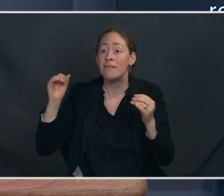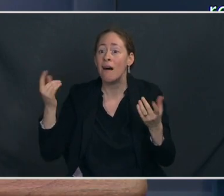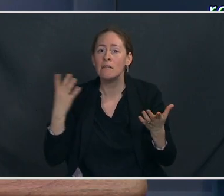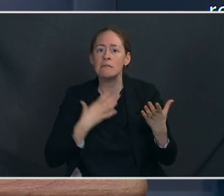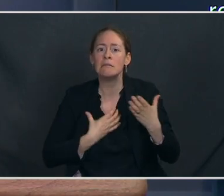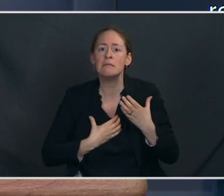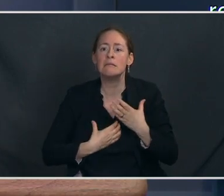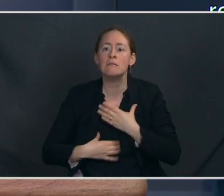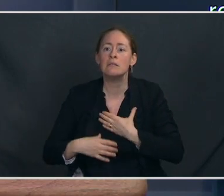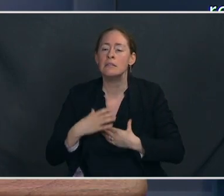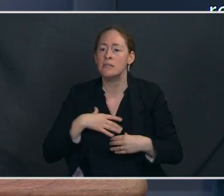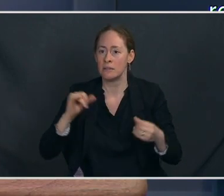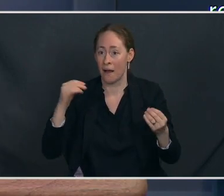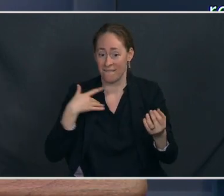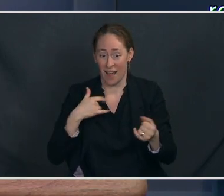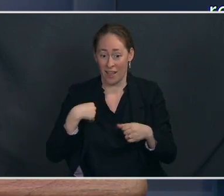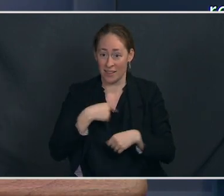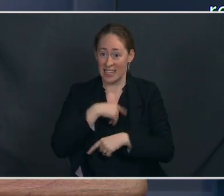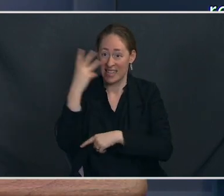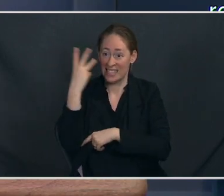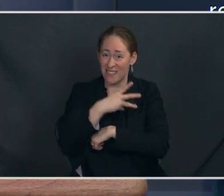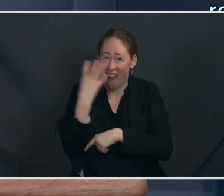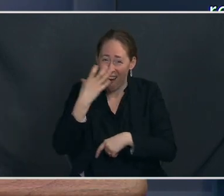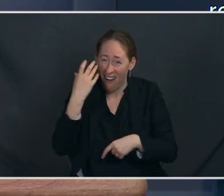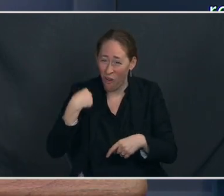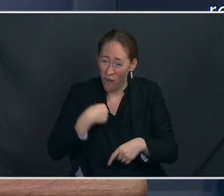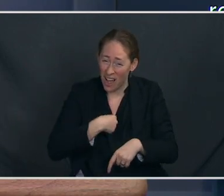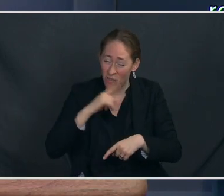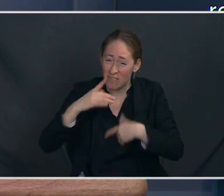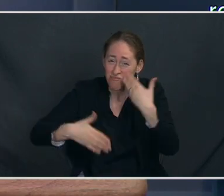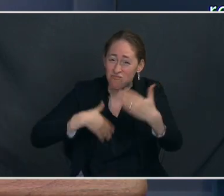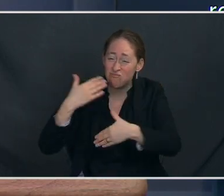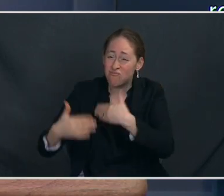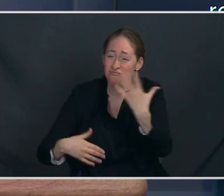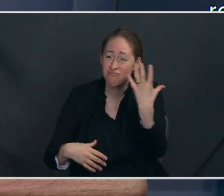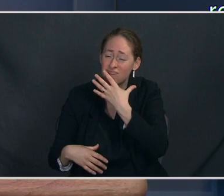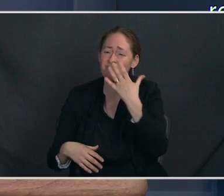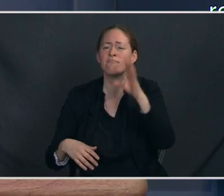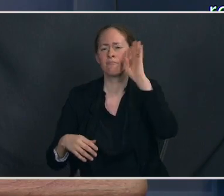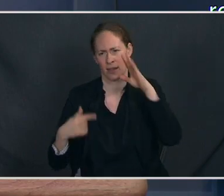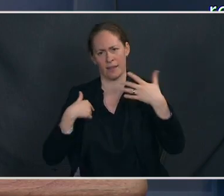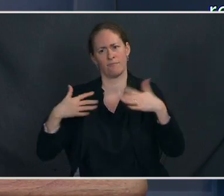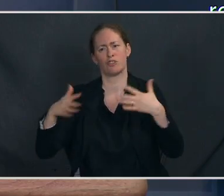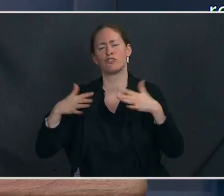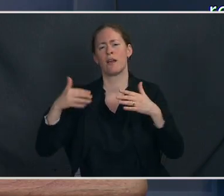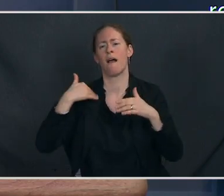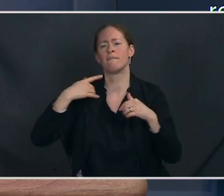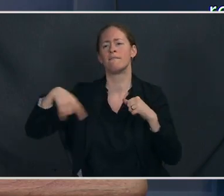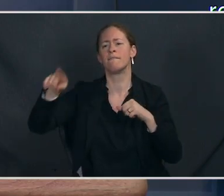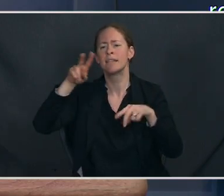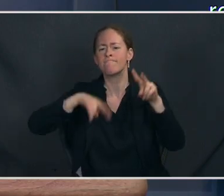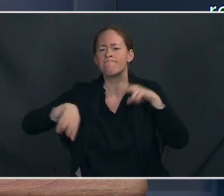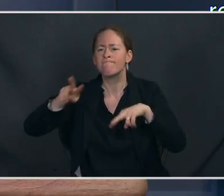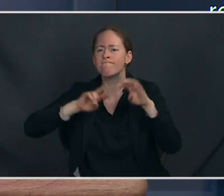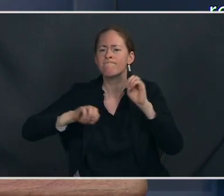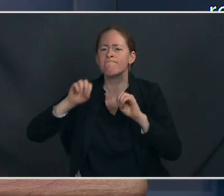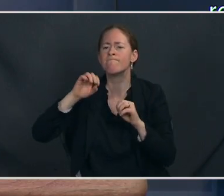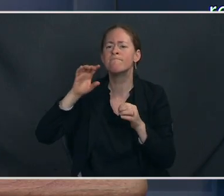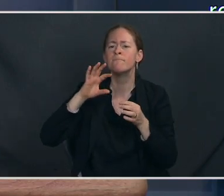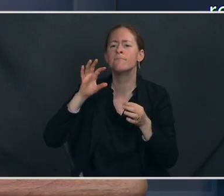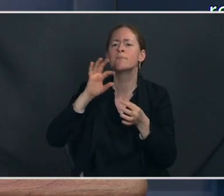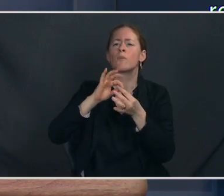rapid response to states' concerns. We do have an assessment. As I referenced Tiberius, which is quite a name for this website, I will